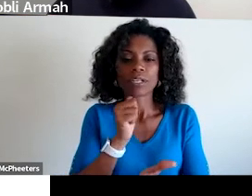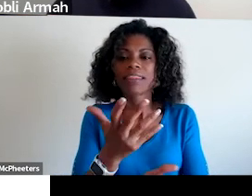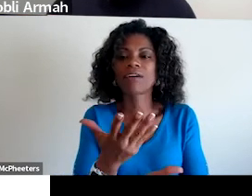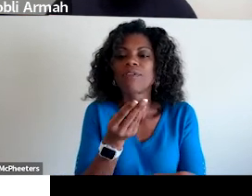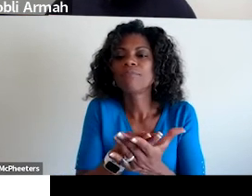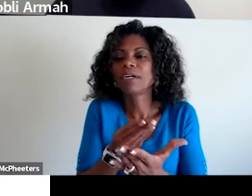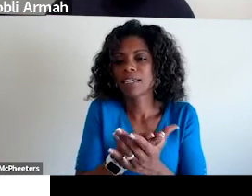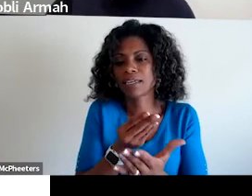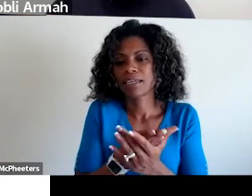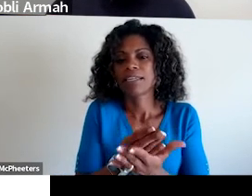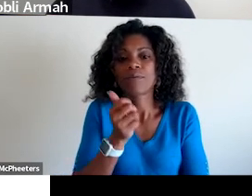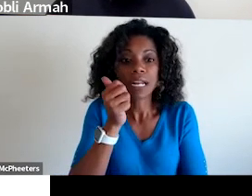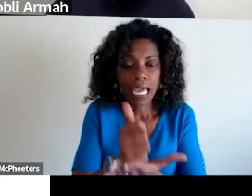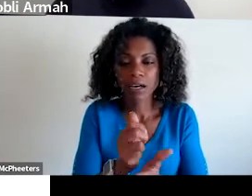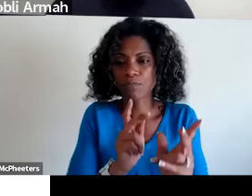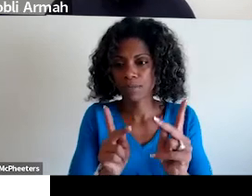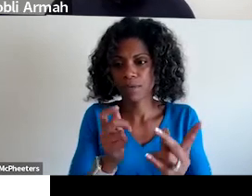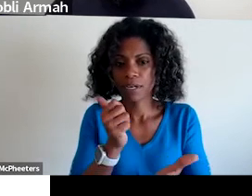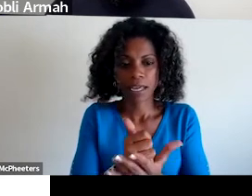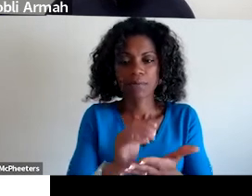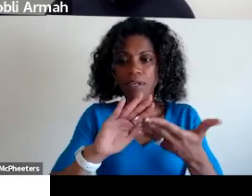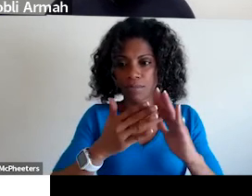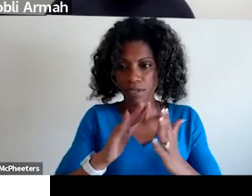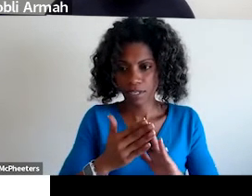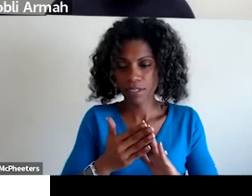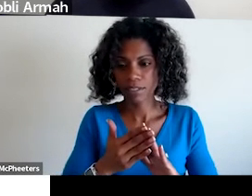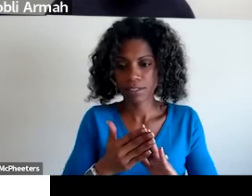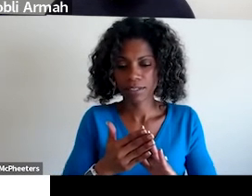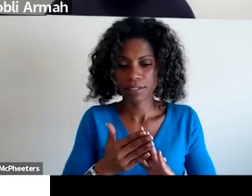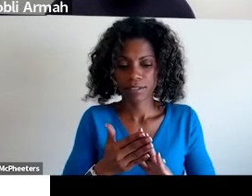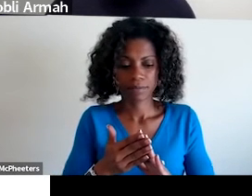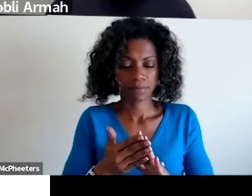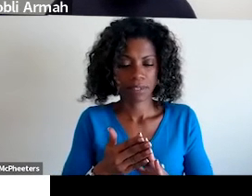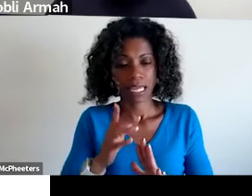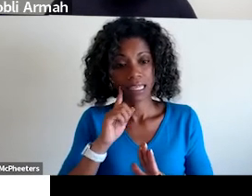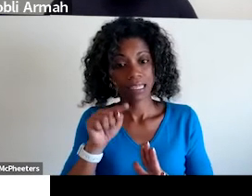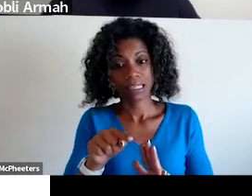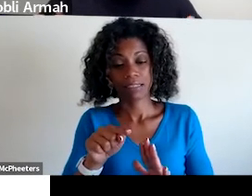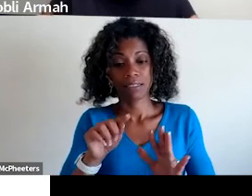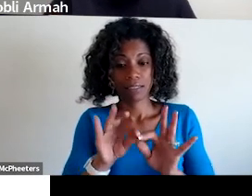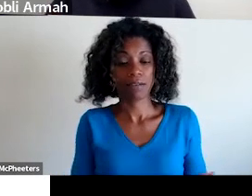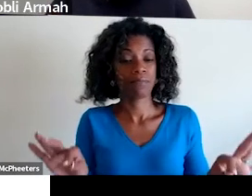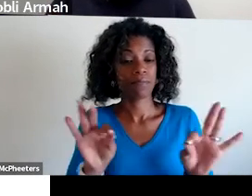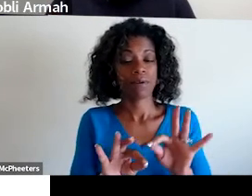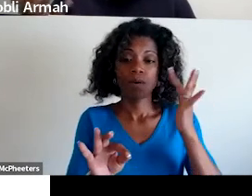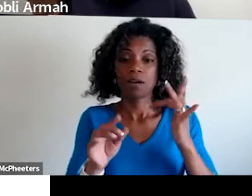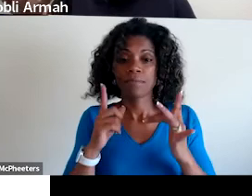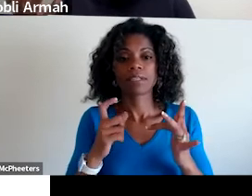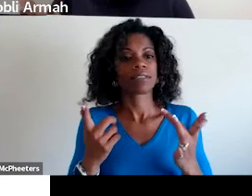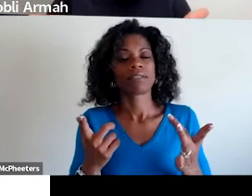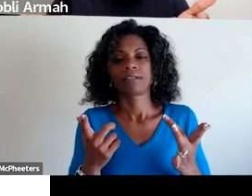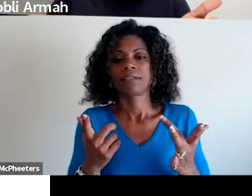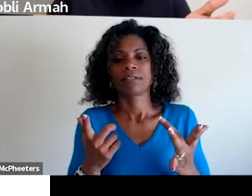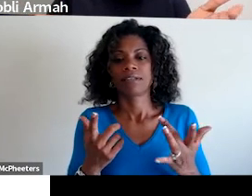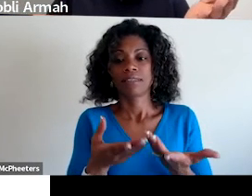community members, that's who's trusted by the majority now. And I think this is important because the public is literally, if the